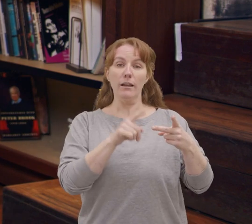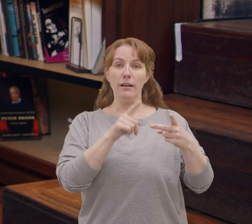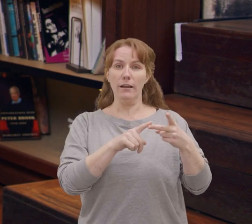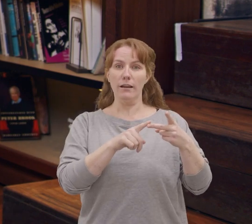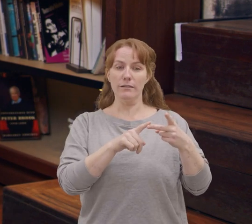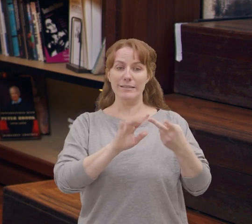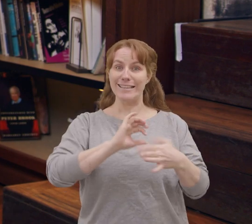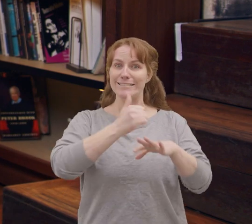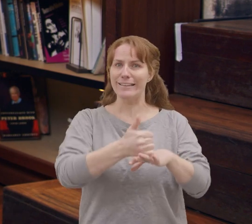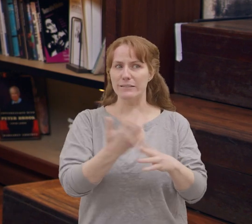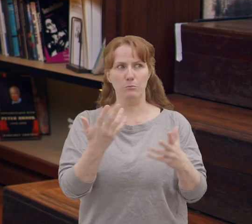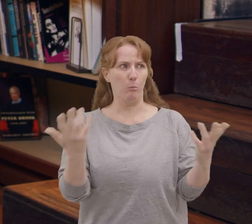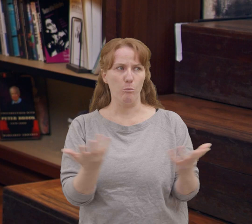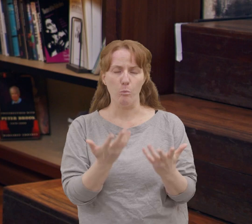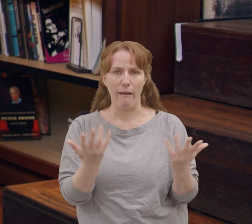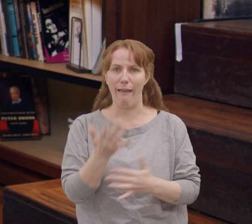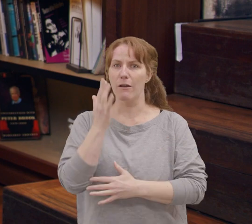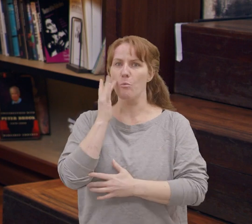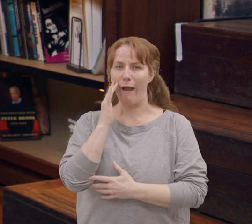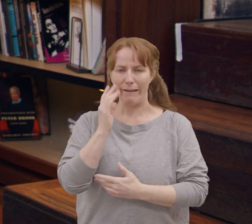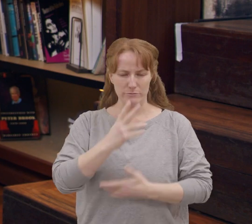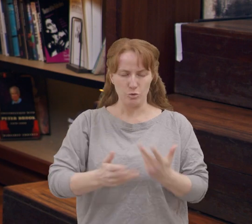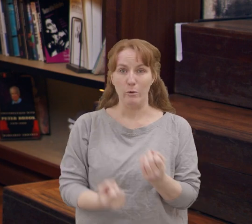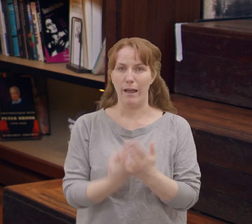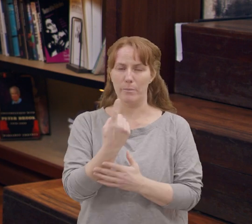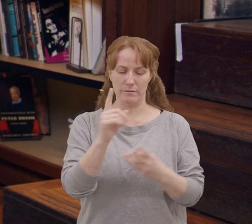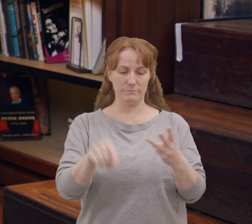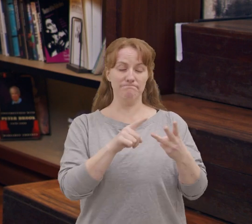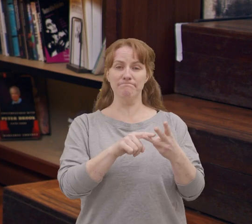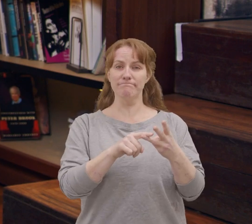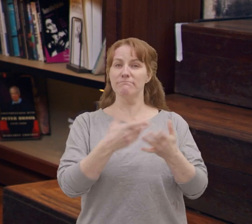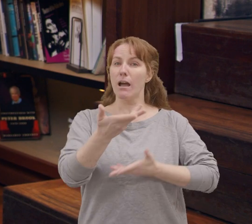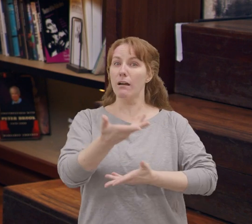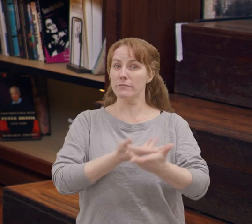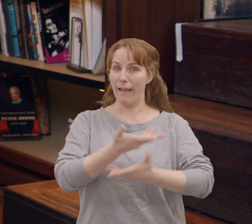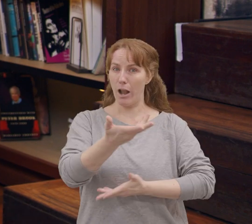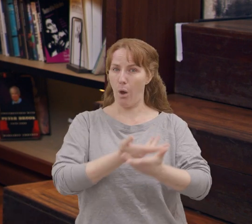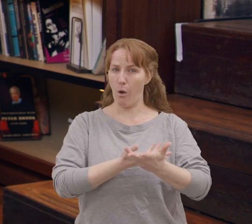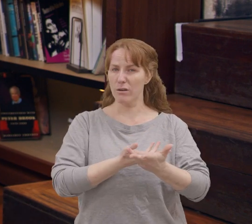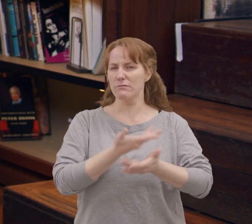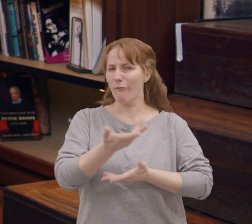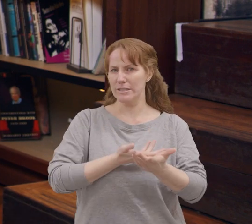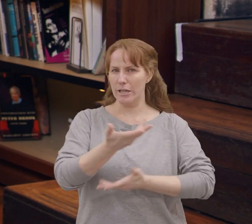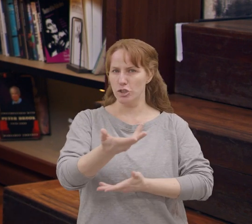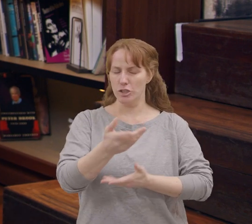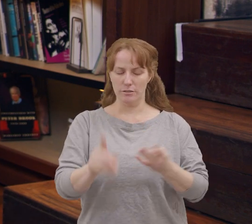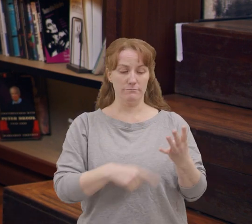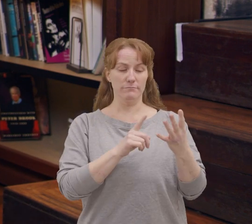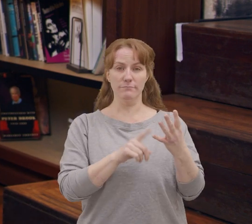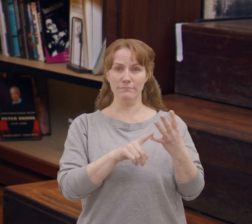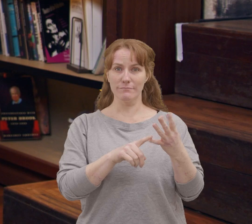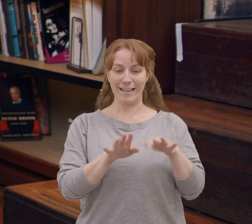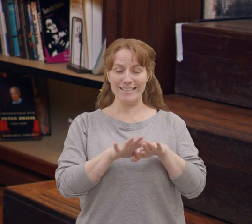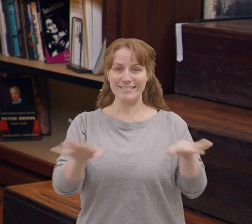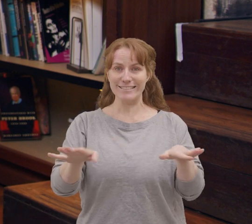story. It has settings, so this is where and when the story takes place. It has dialogue, which is the conversation between characters.